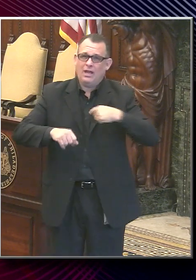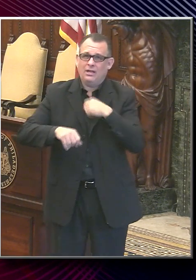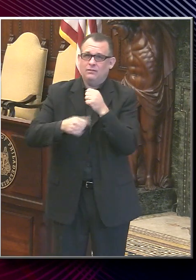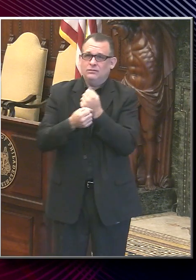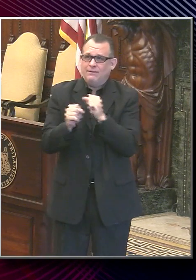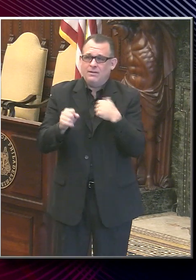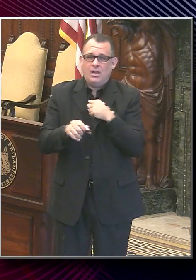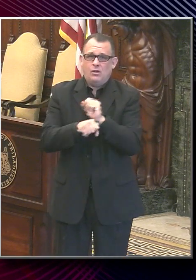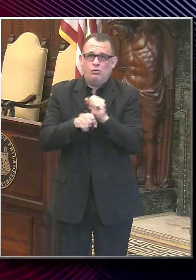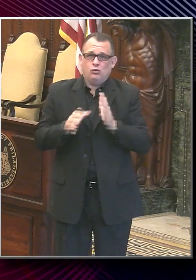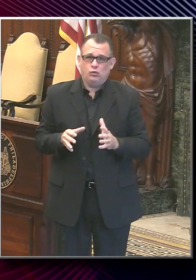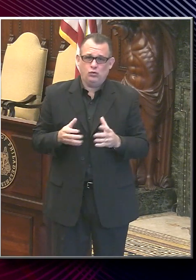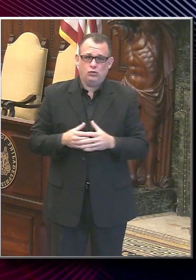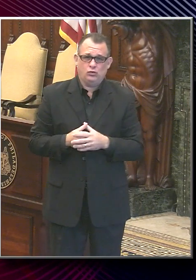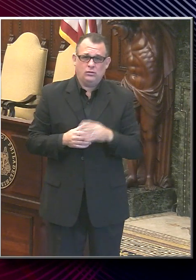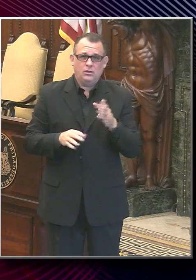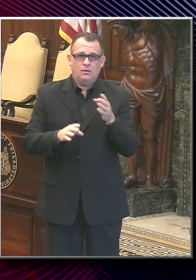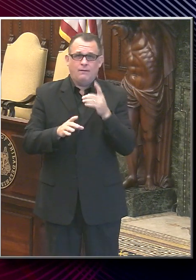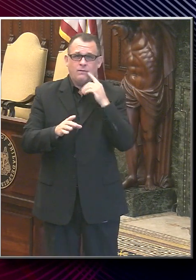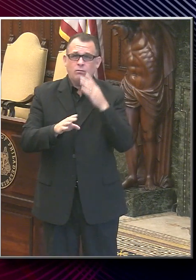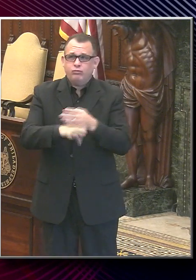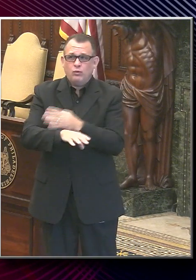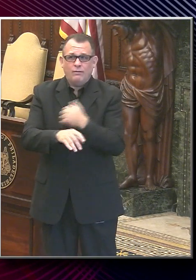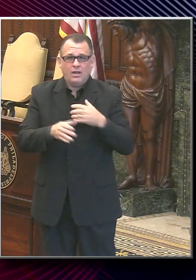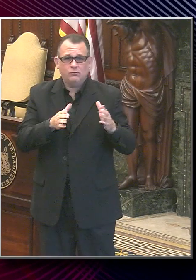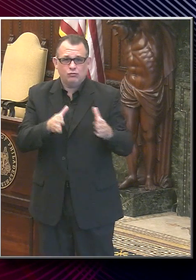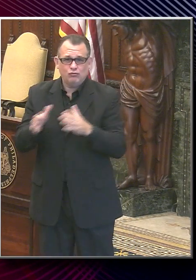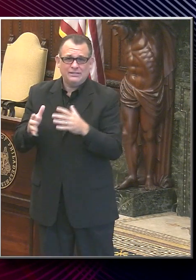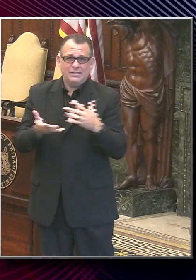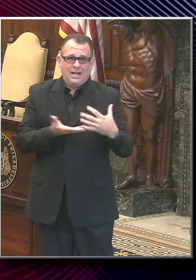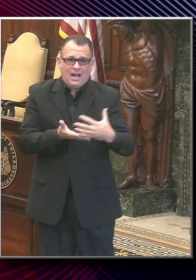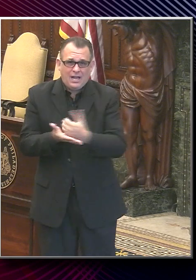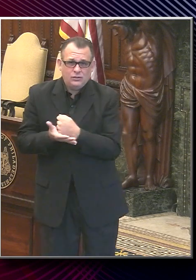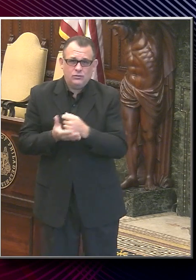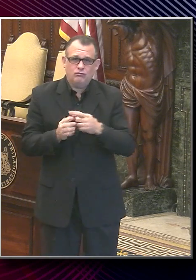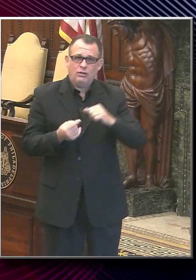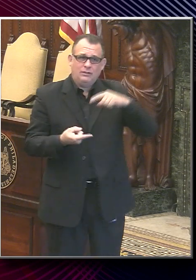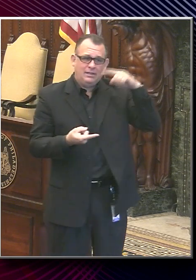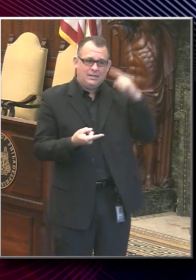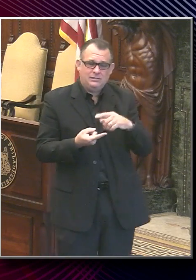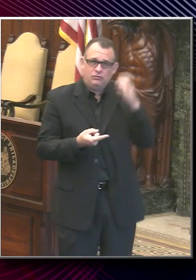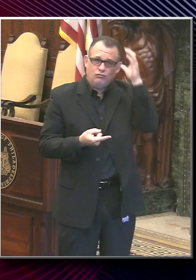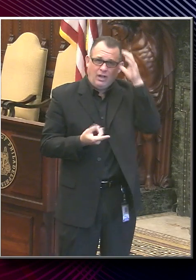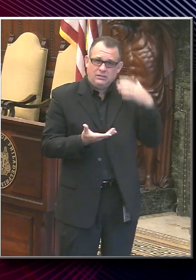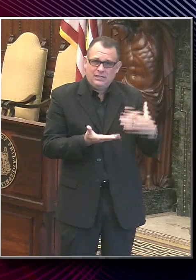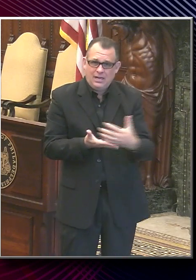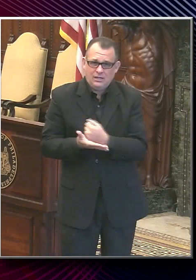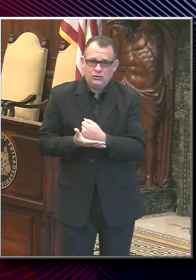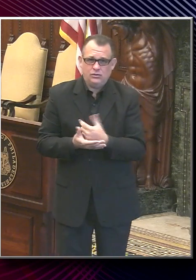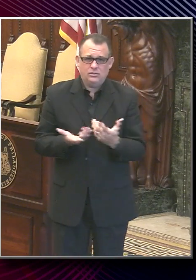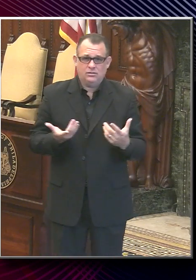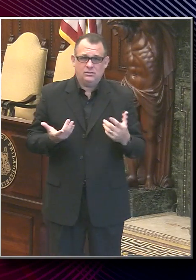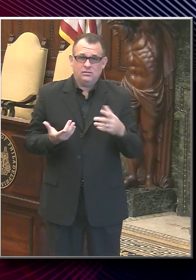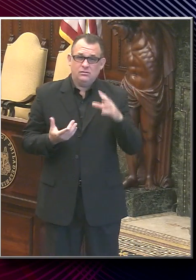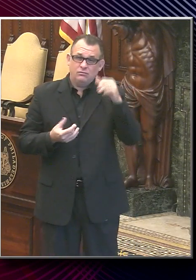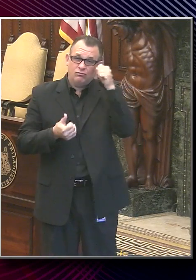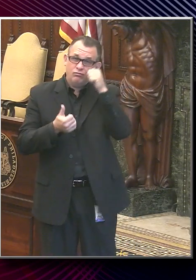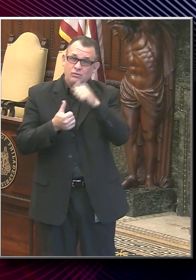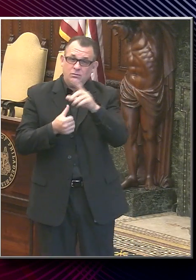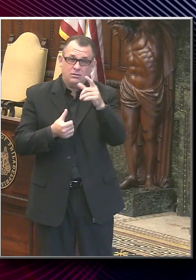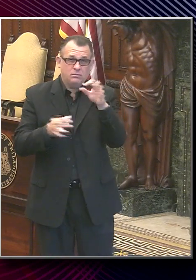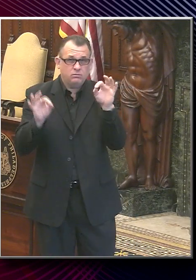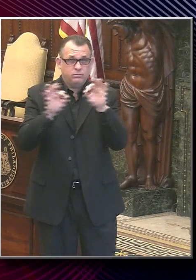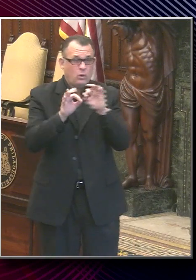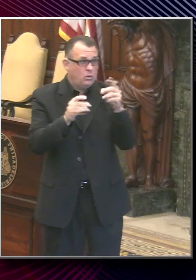workers, improving Streets Department collection service, and reducing litter. And remember to thank our sanitation workers for their hard work and service